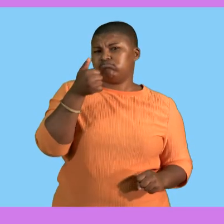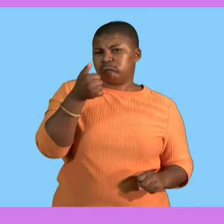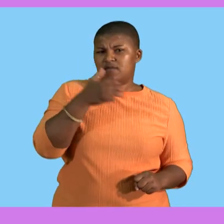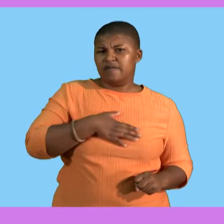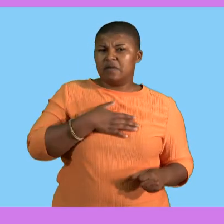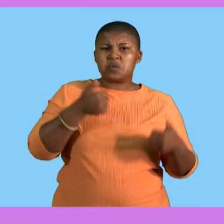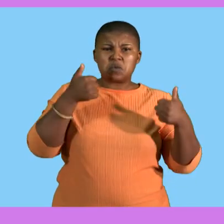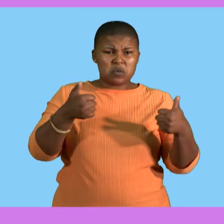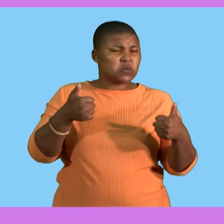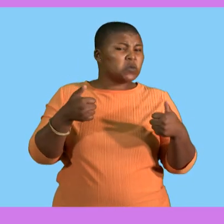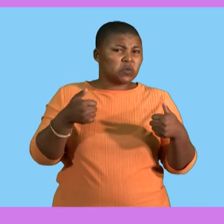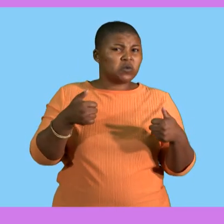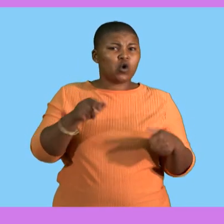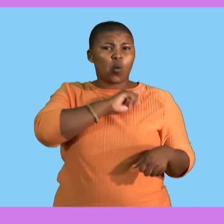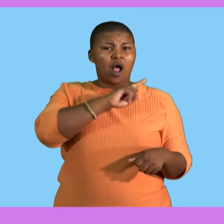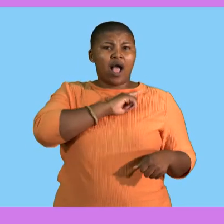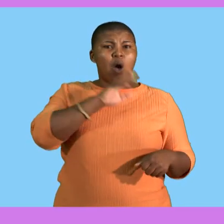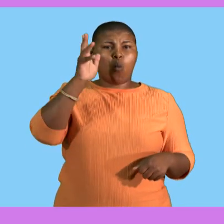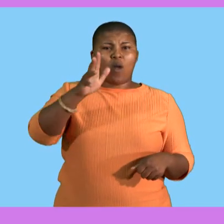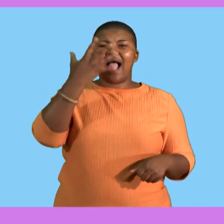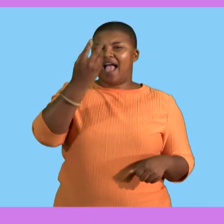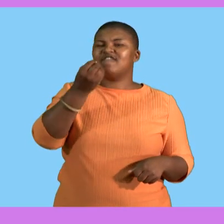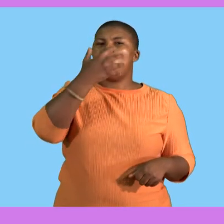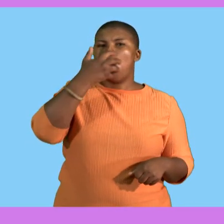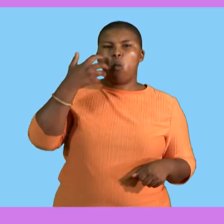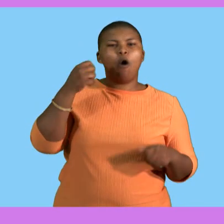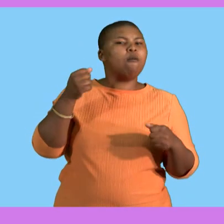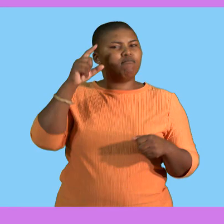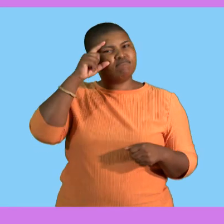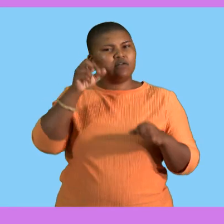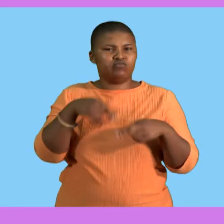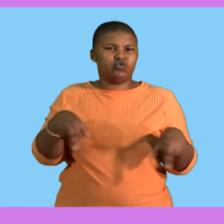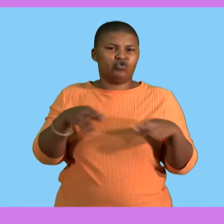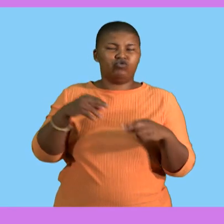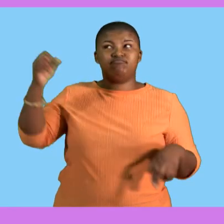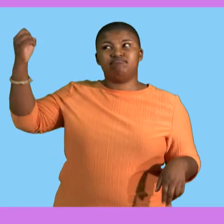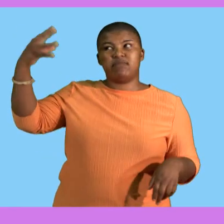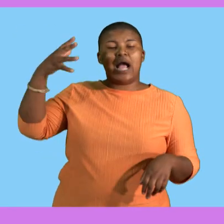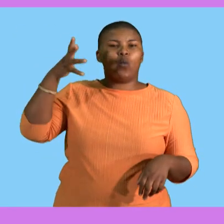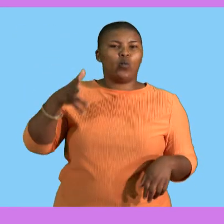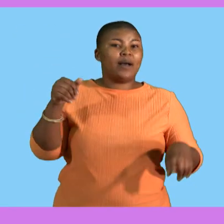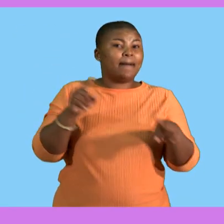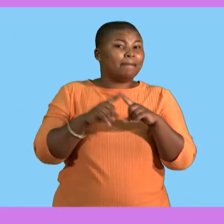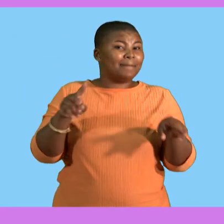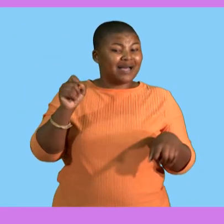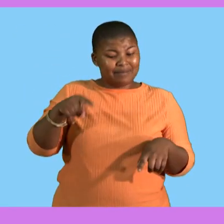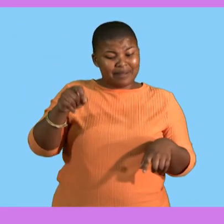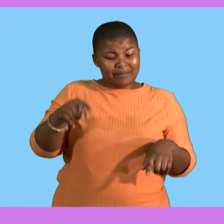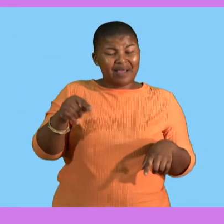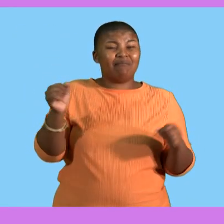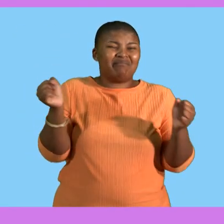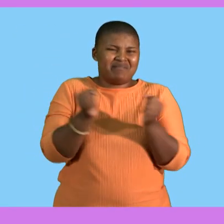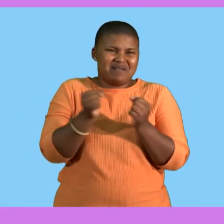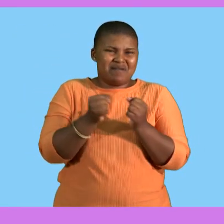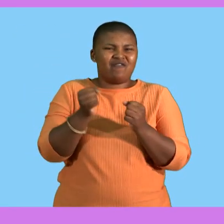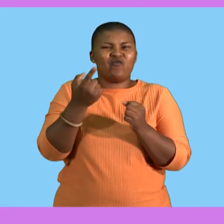the correct direction because you will have a warm bedroom, but then the living area there